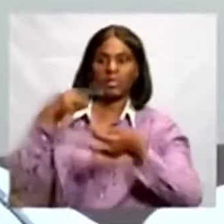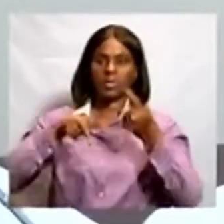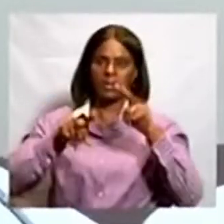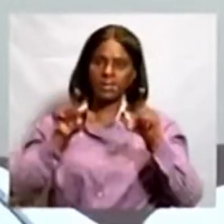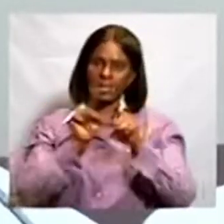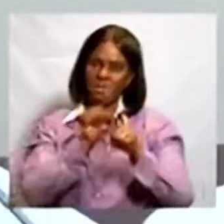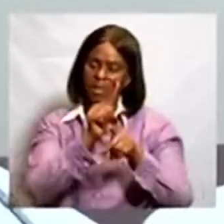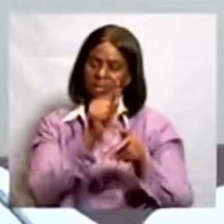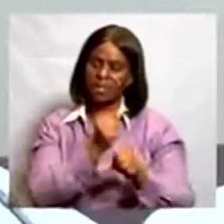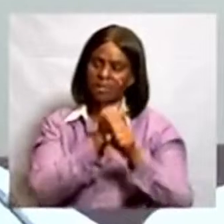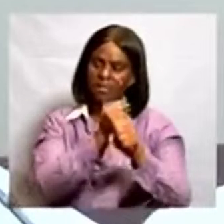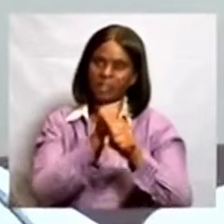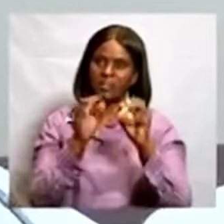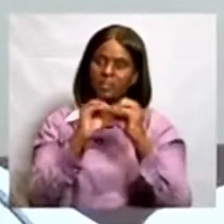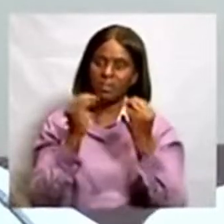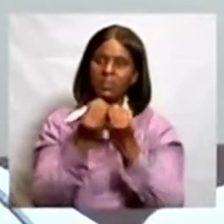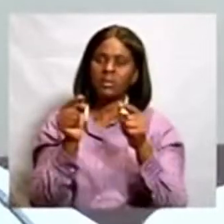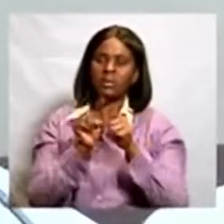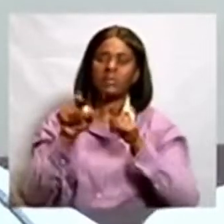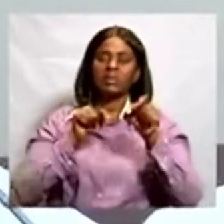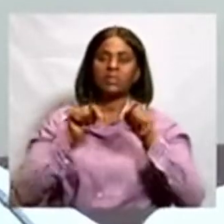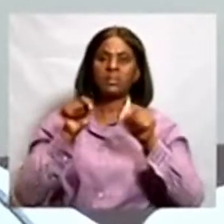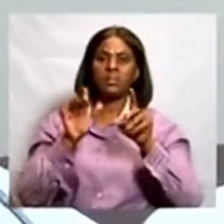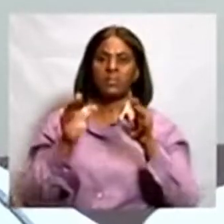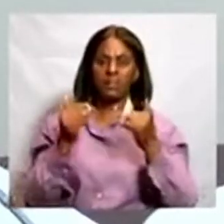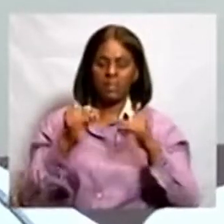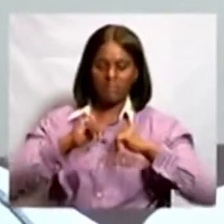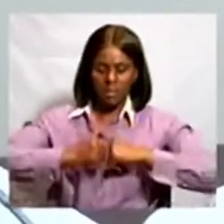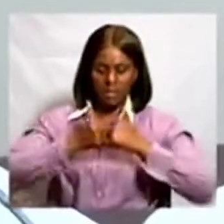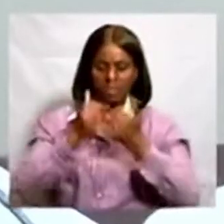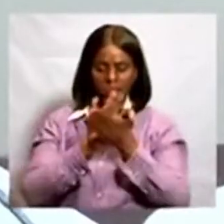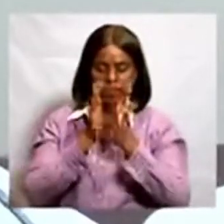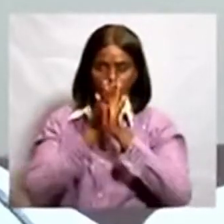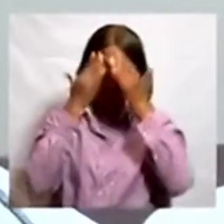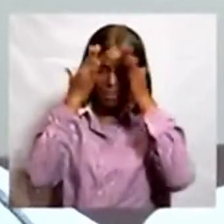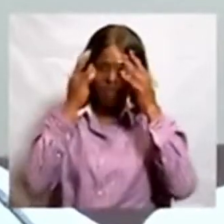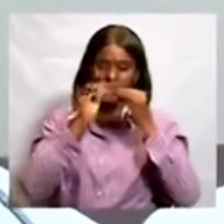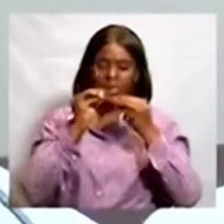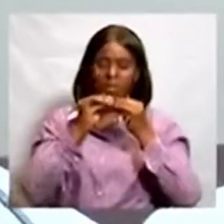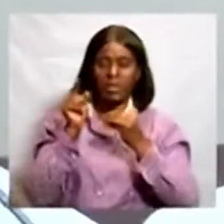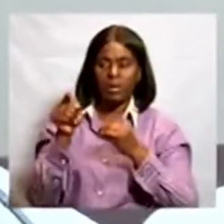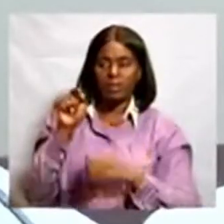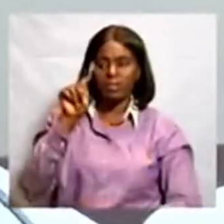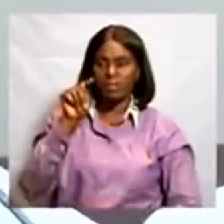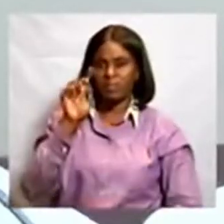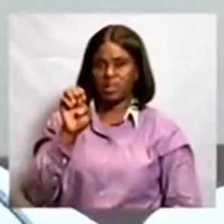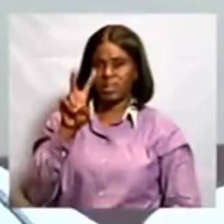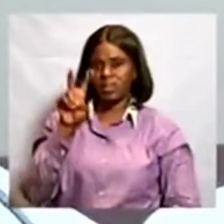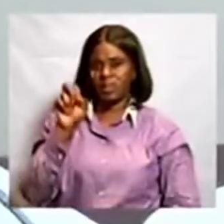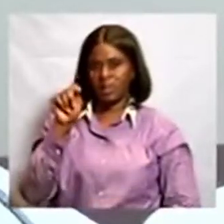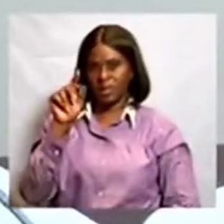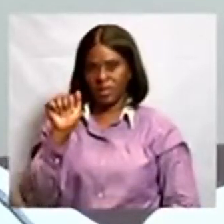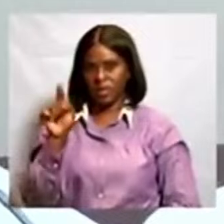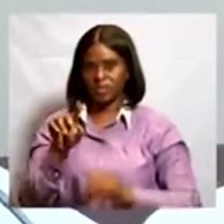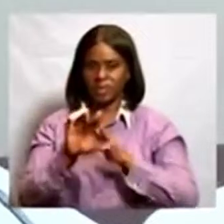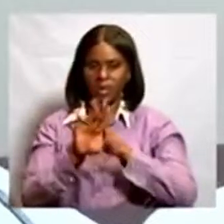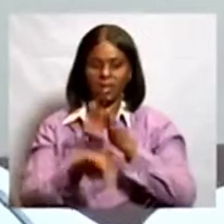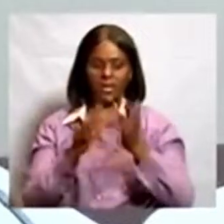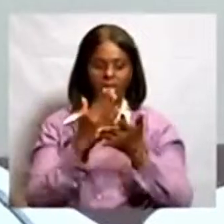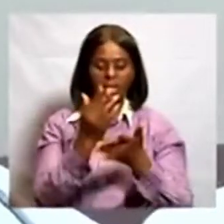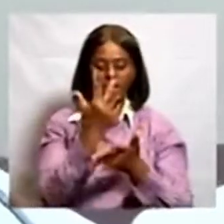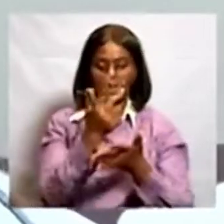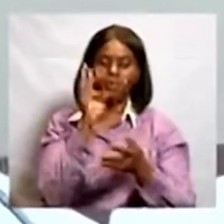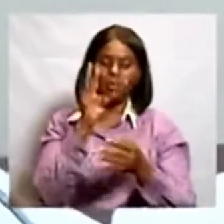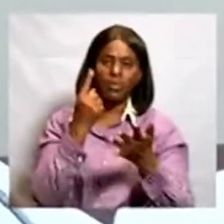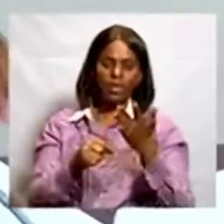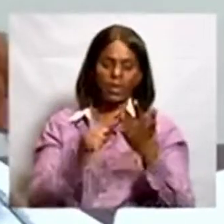as an awarding body and also a regulator. So our recognition of TVETA in this respect under Part 3 will